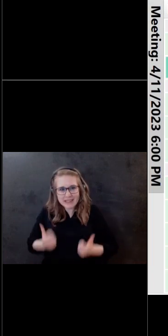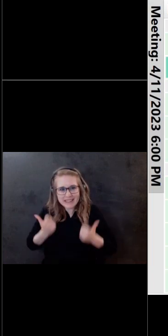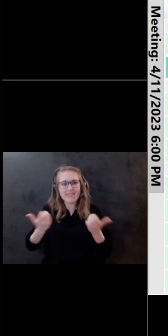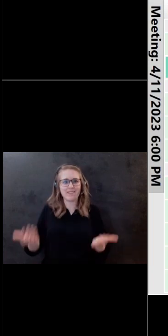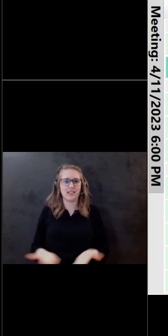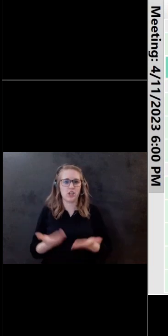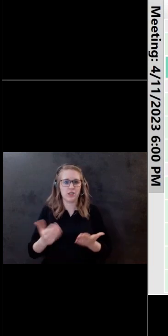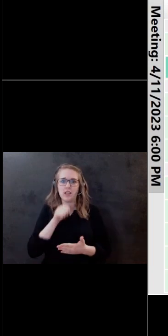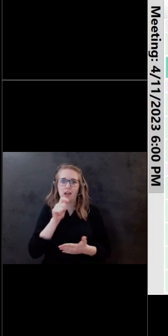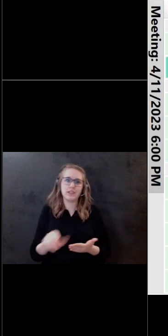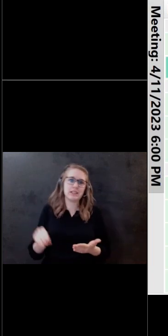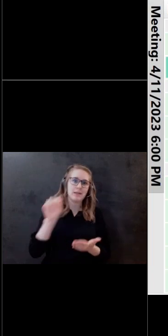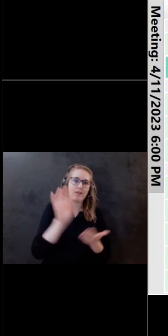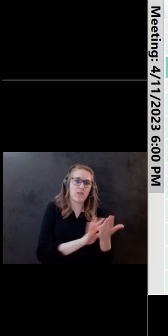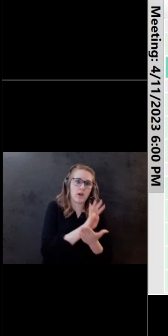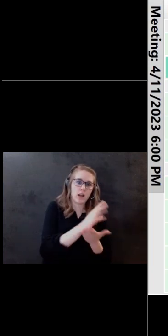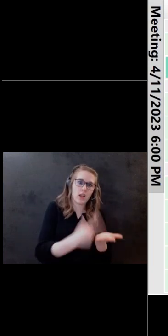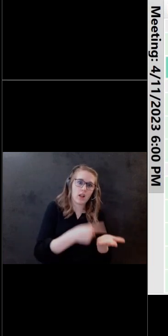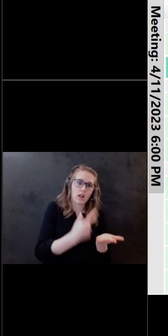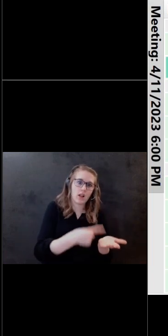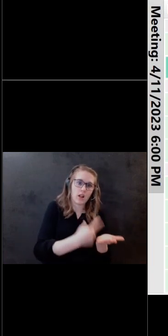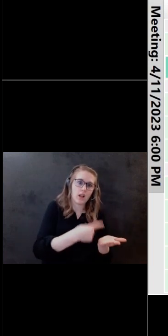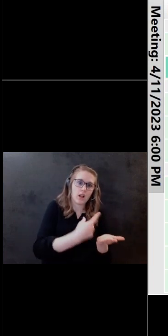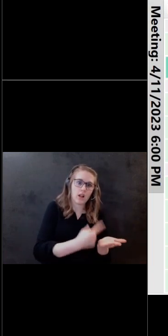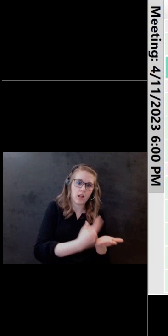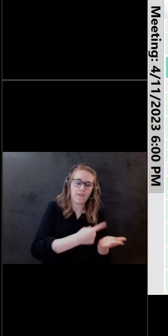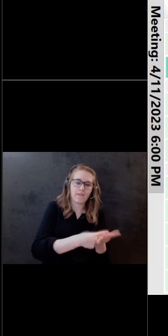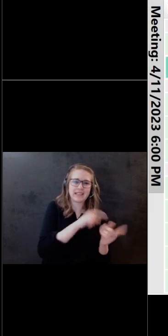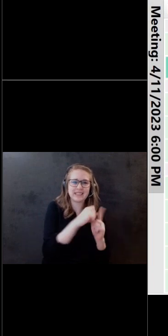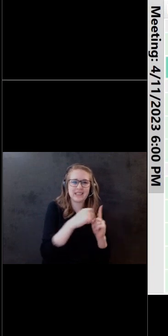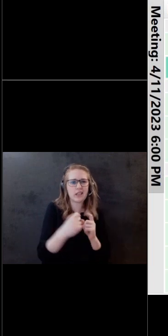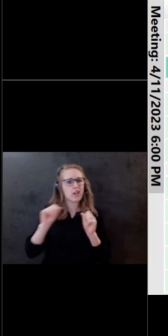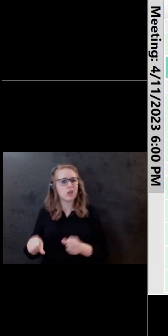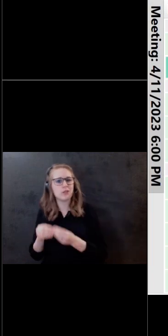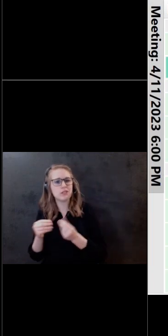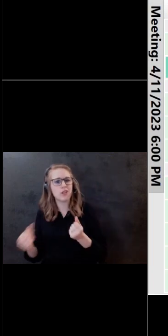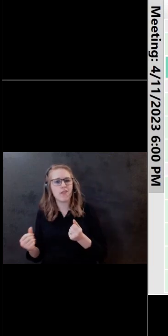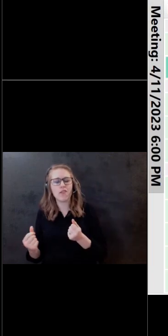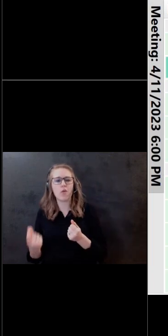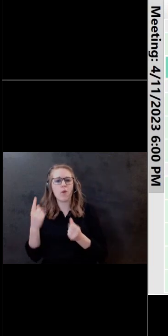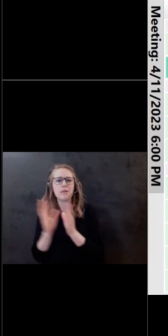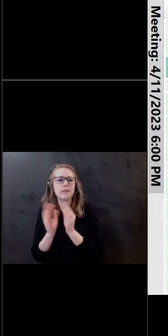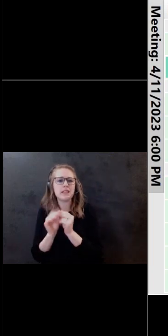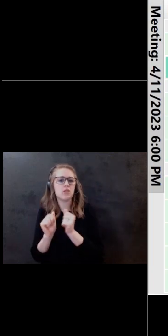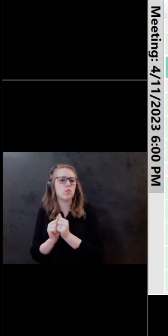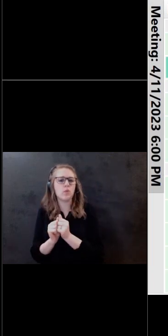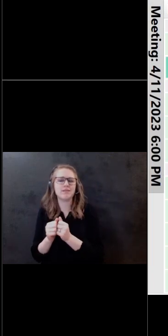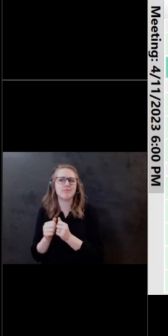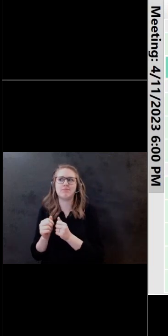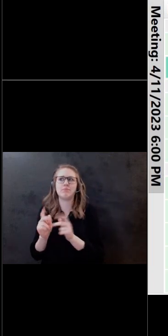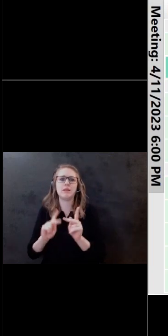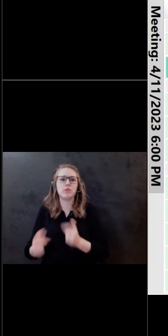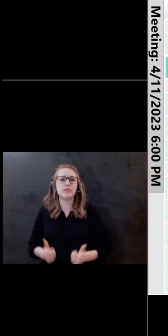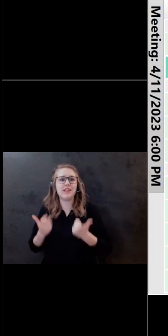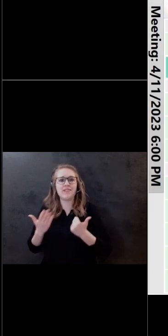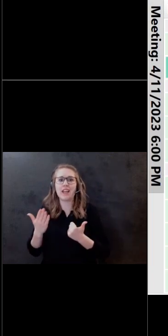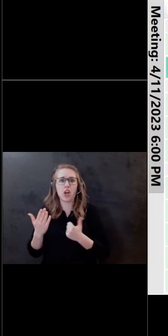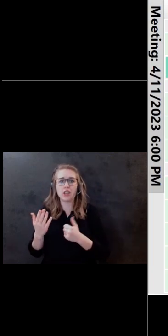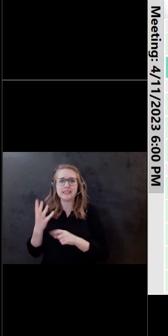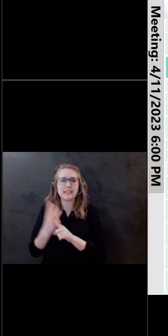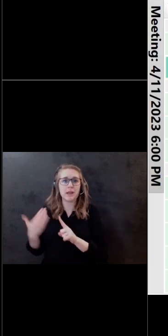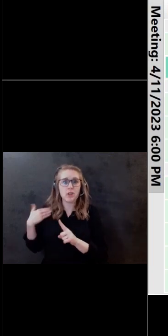we don't have to spend 4 hours talking to on a situation that could have been resolved with meetings with residents 6 months ago, actually a year